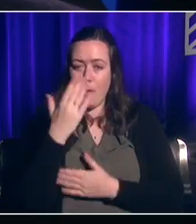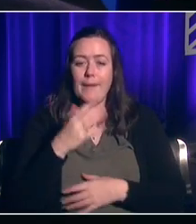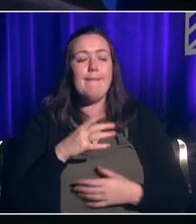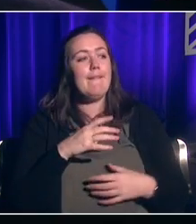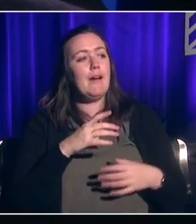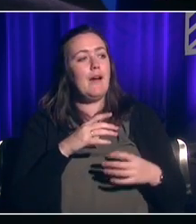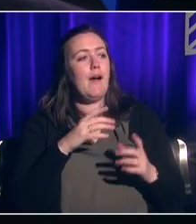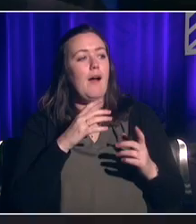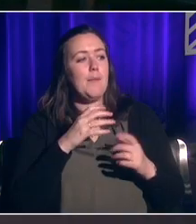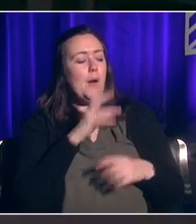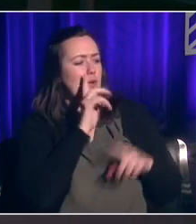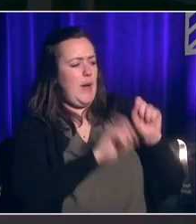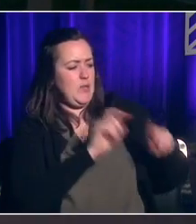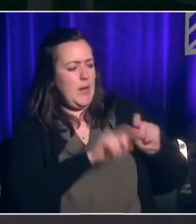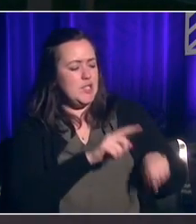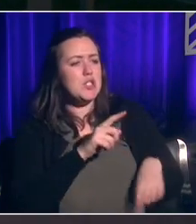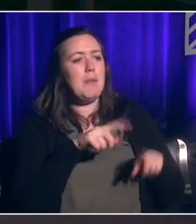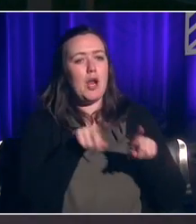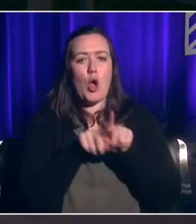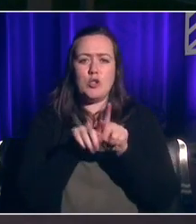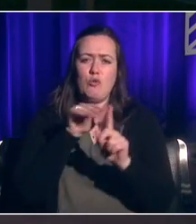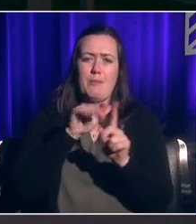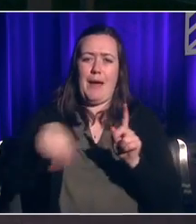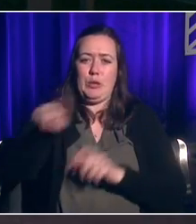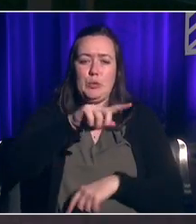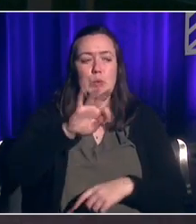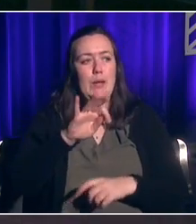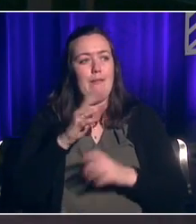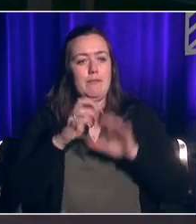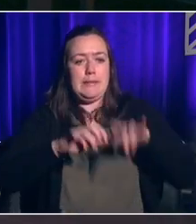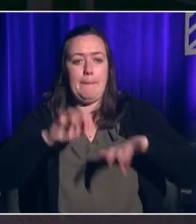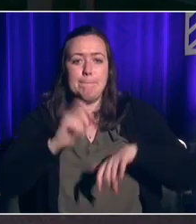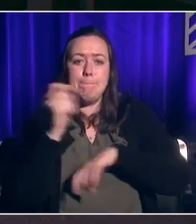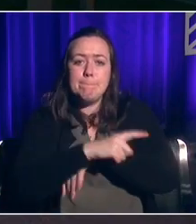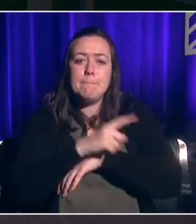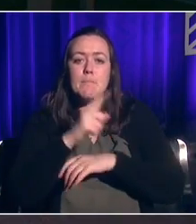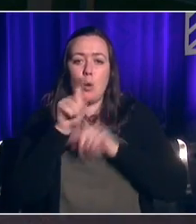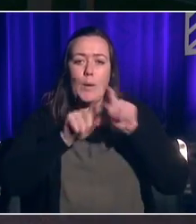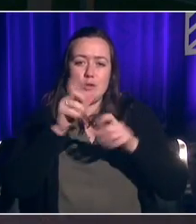your participation in as well. If you, you can get your questions in at